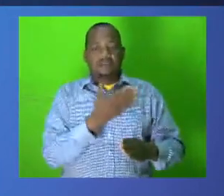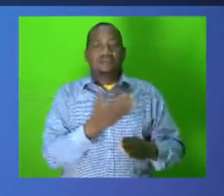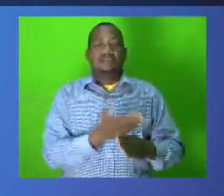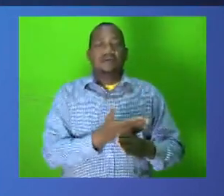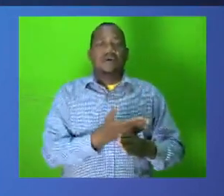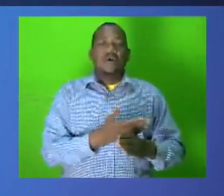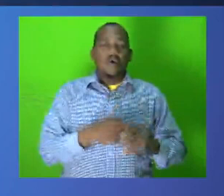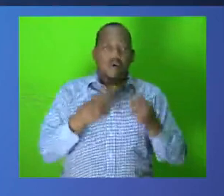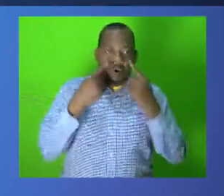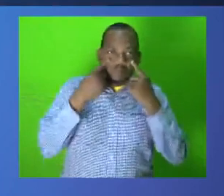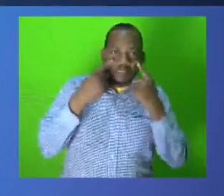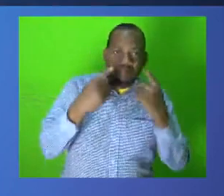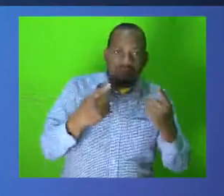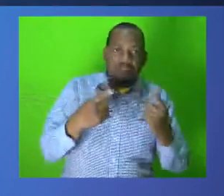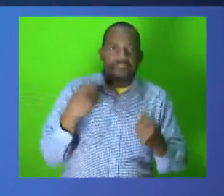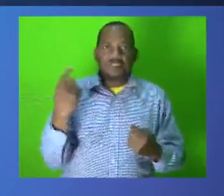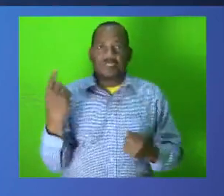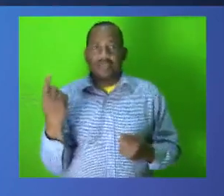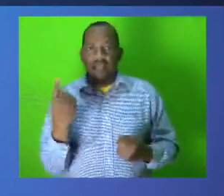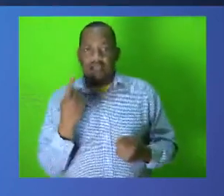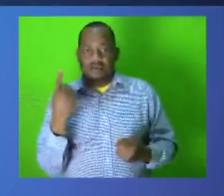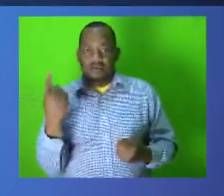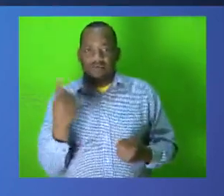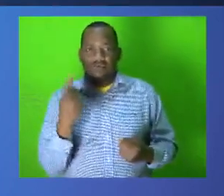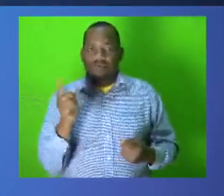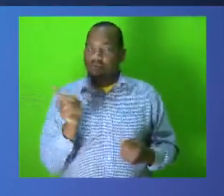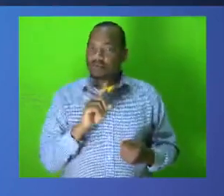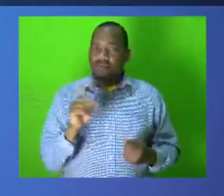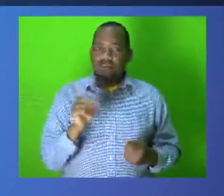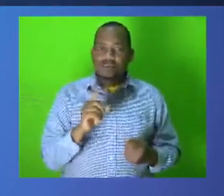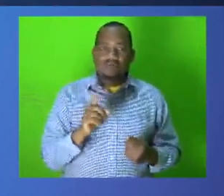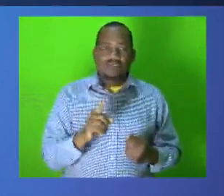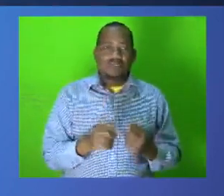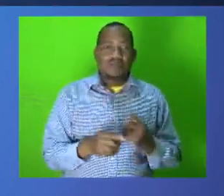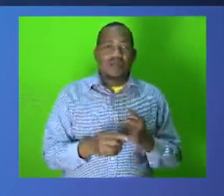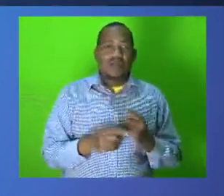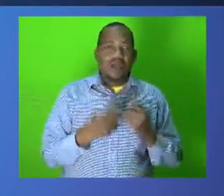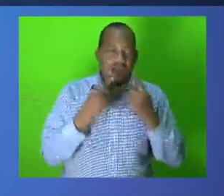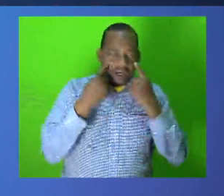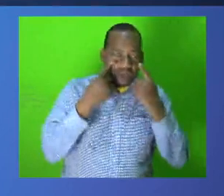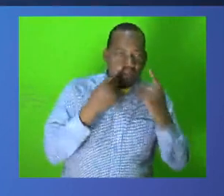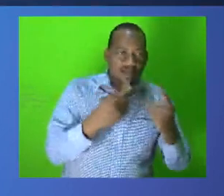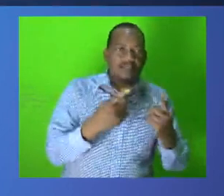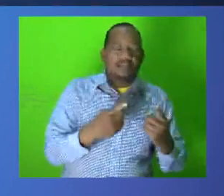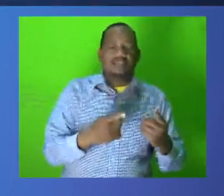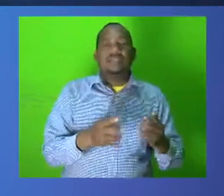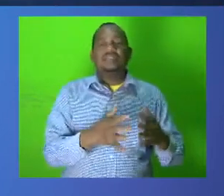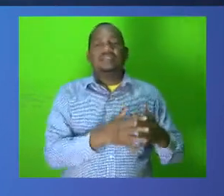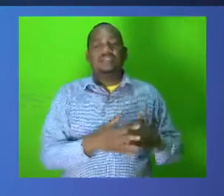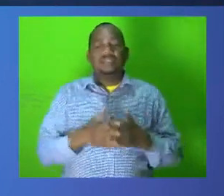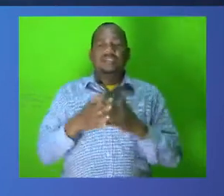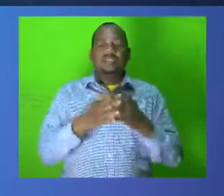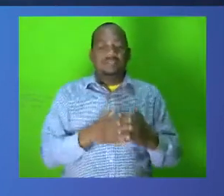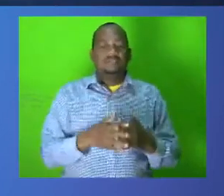or observation alone, often without due regard the system and the